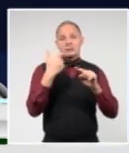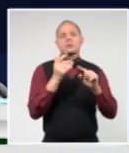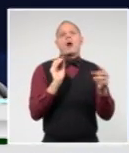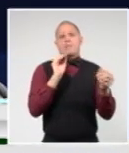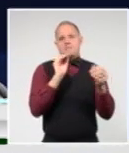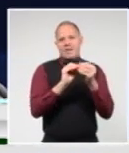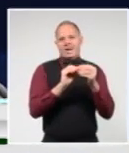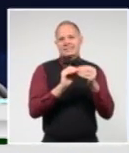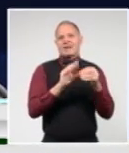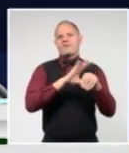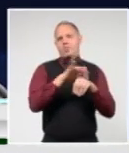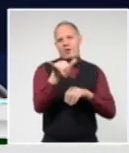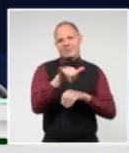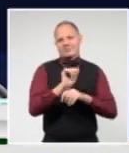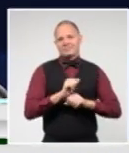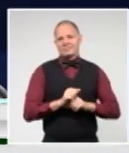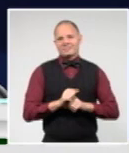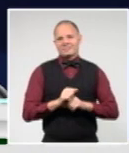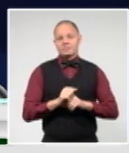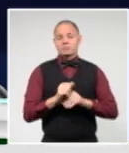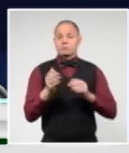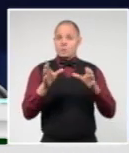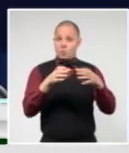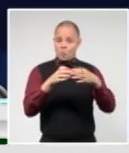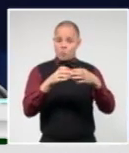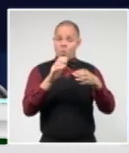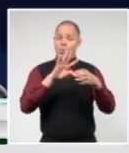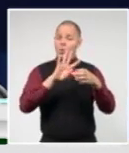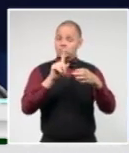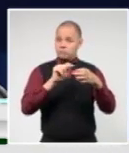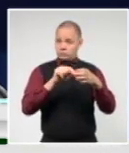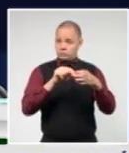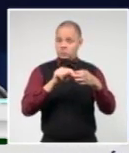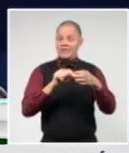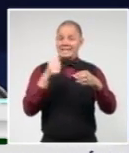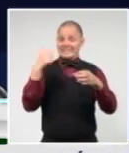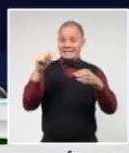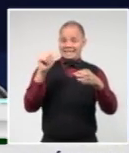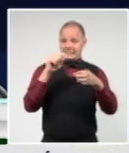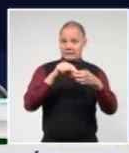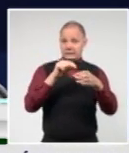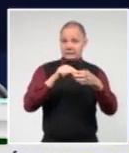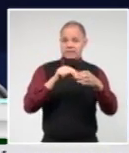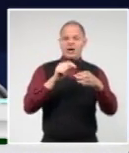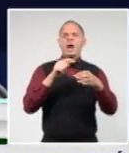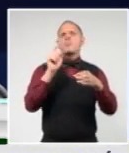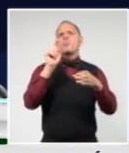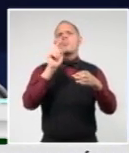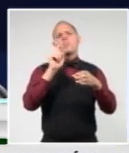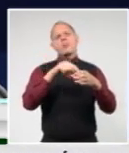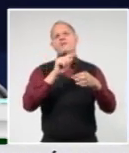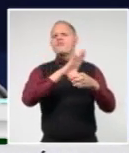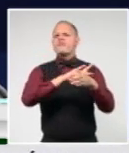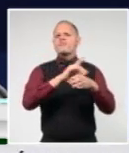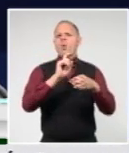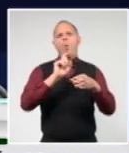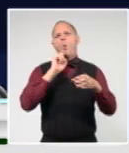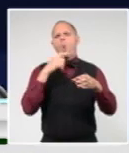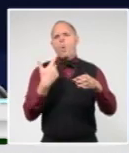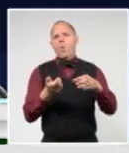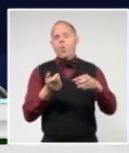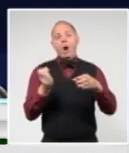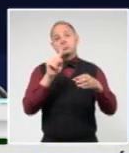yet to be determined. 6 in Ciego de Ávila, 3 in Camagüey,